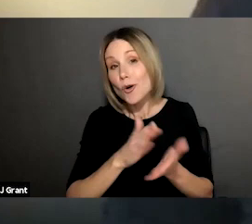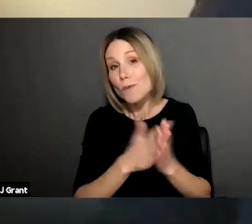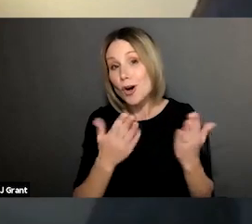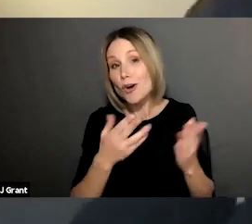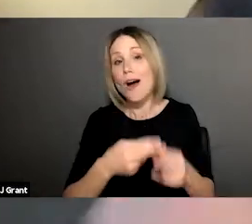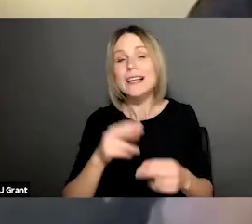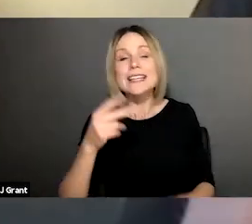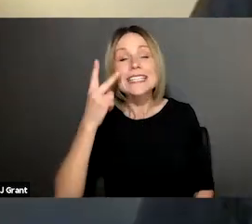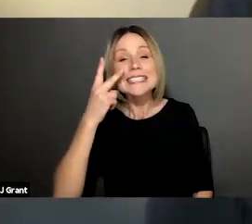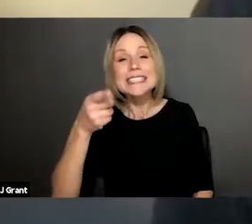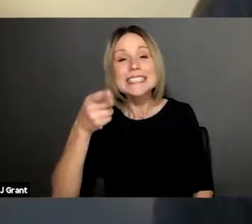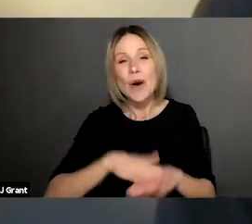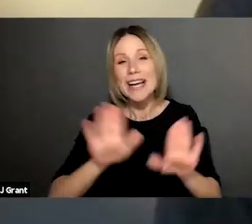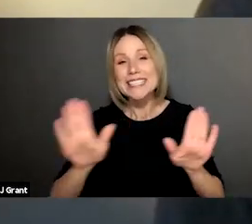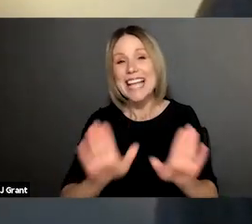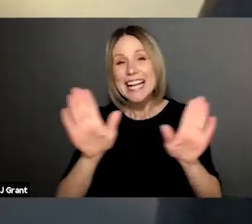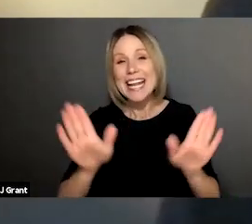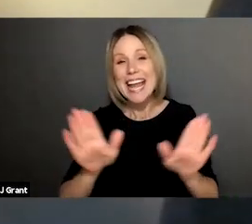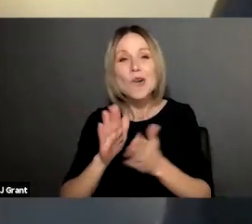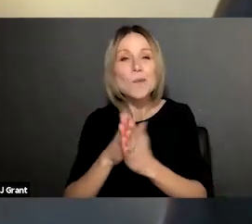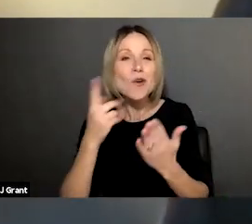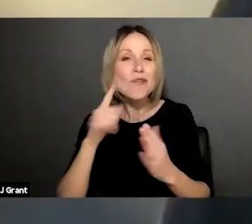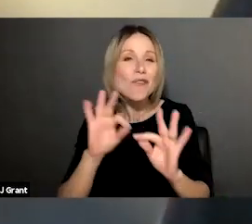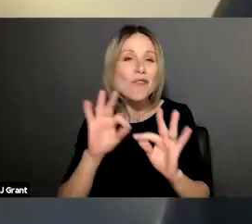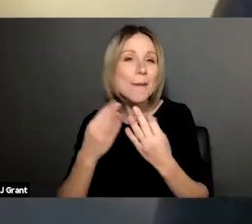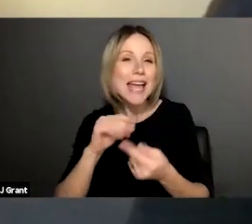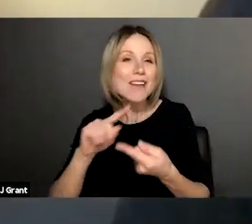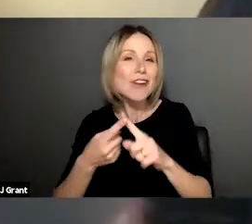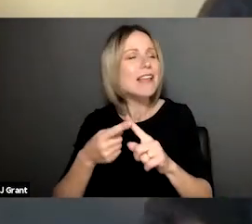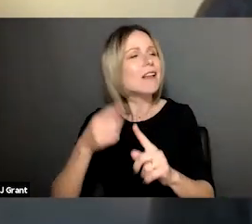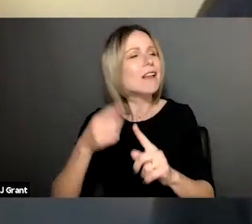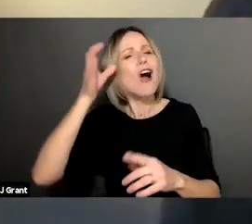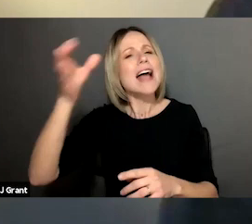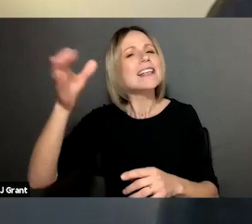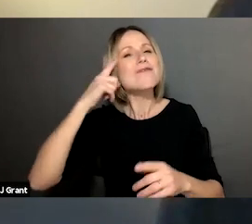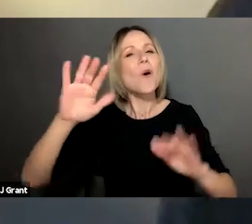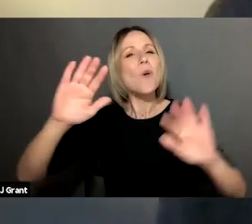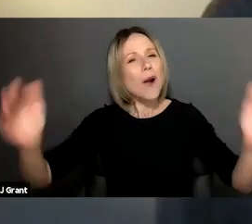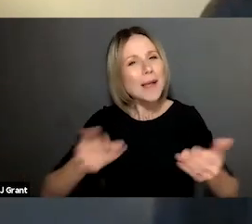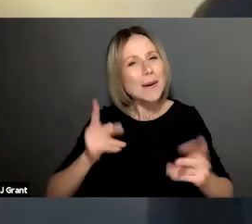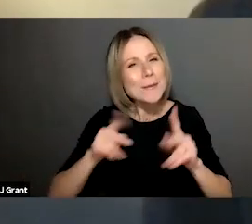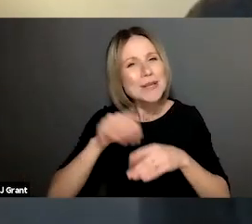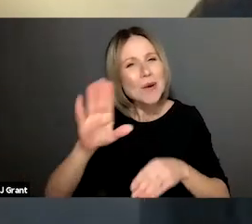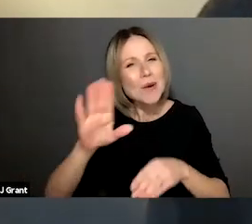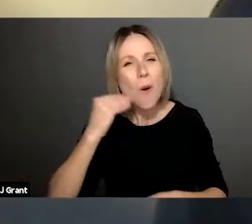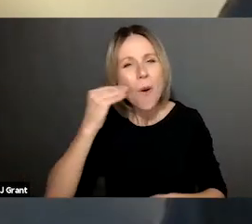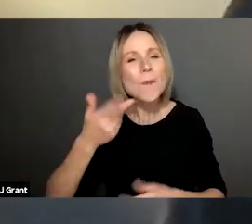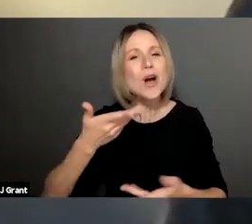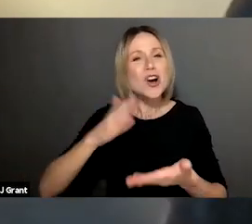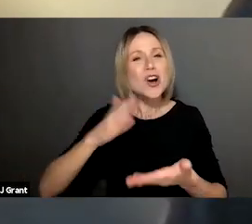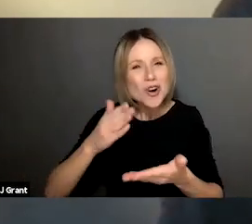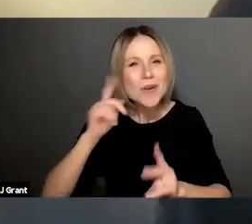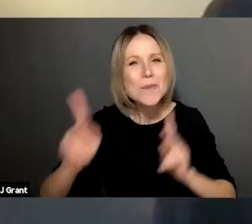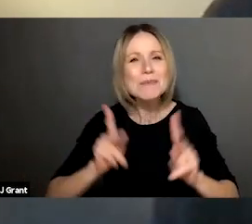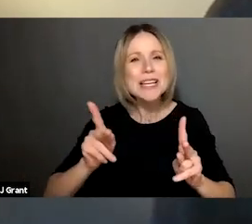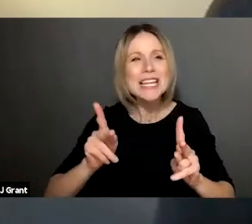that celebrated the idea of welcoming people into your home, welcoming strangers into your home. That came out on February 25th,